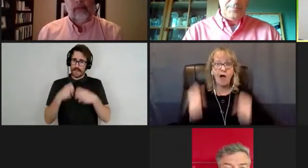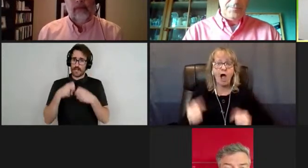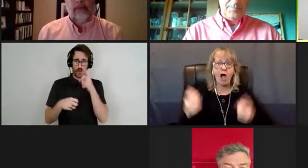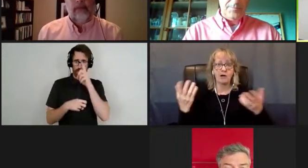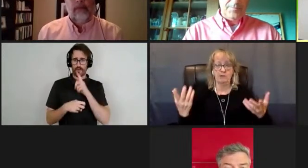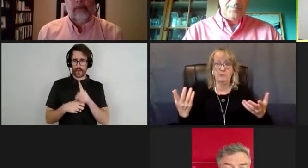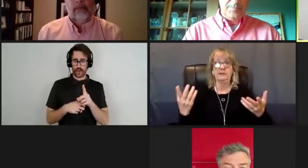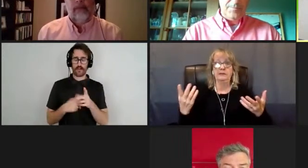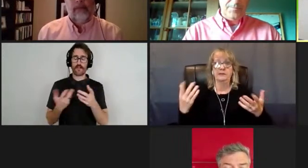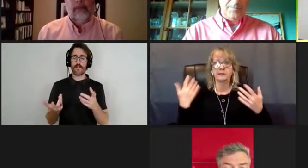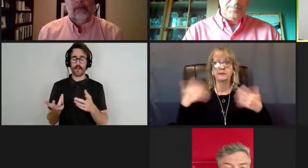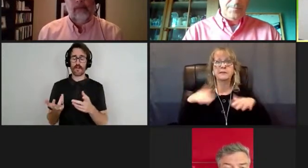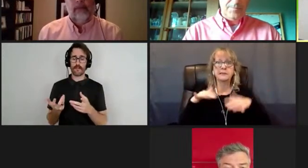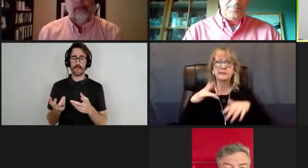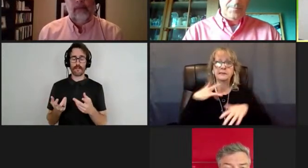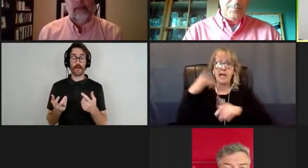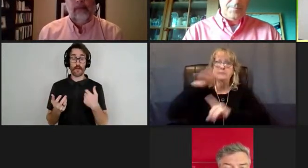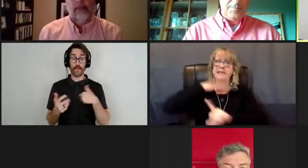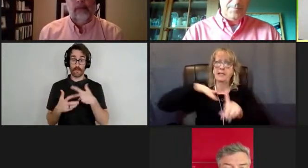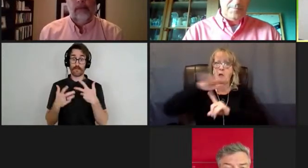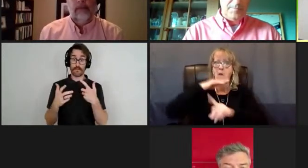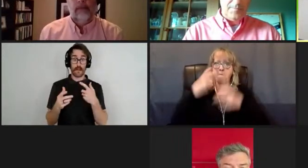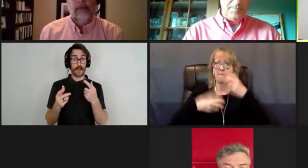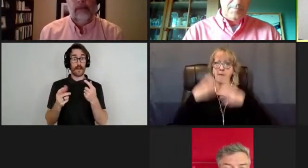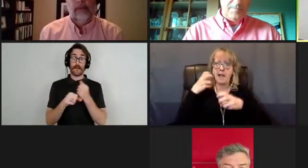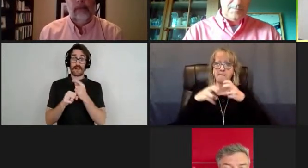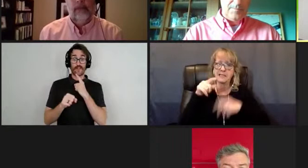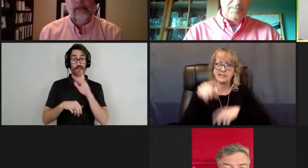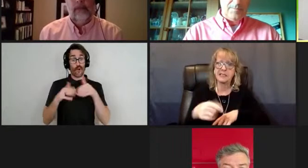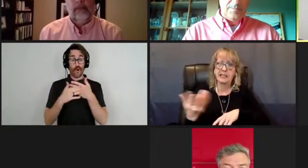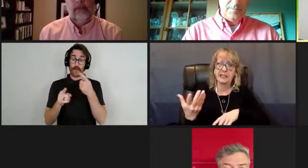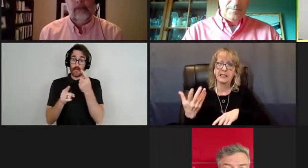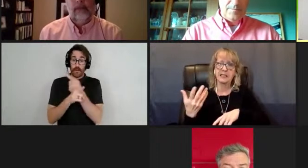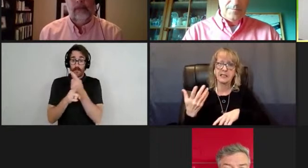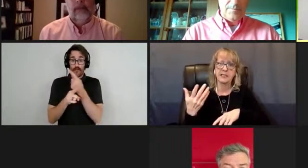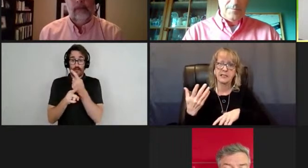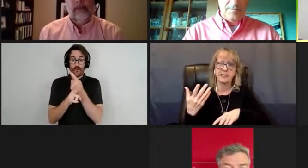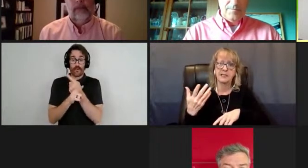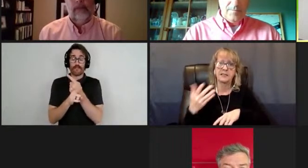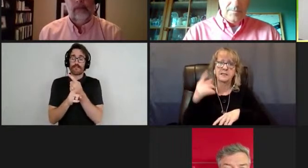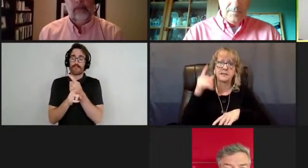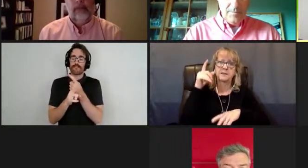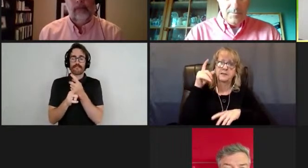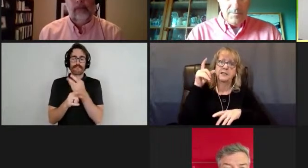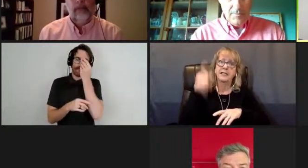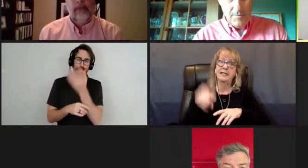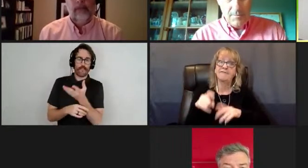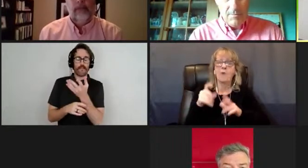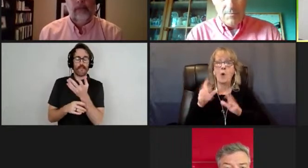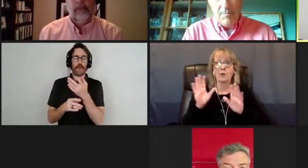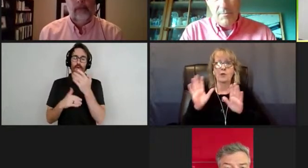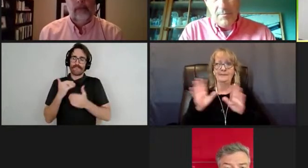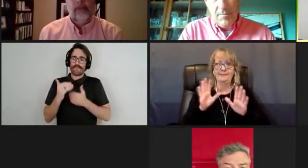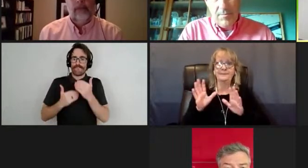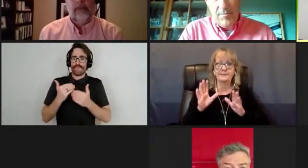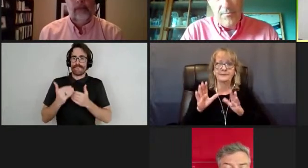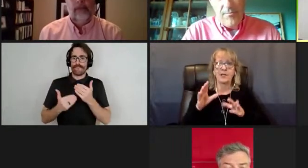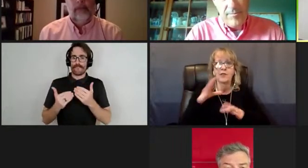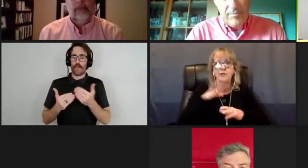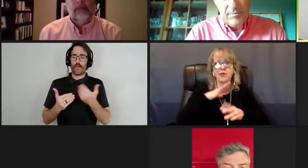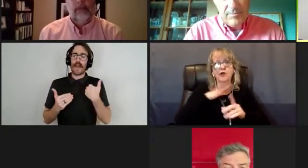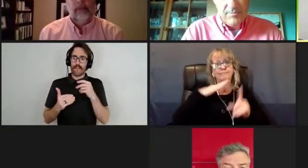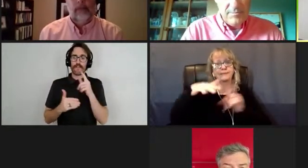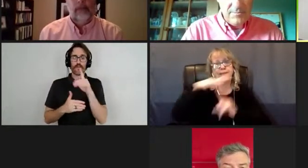But yes, we want to, again, use the appropriate touch, because there are, in certain circumstances, tools in those